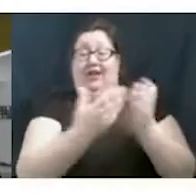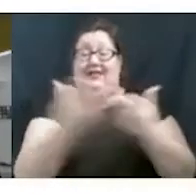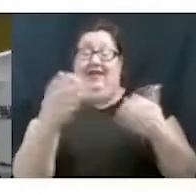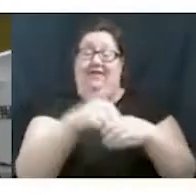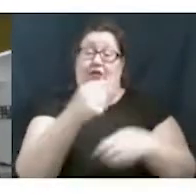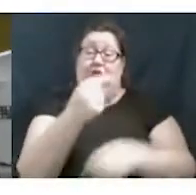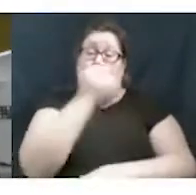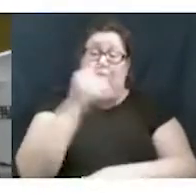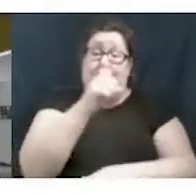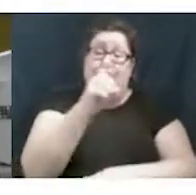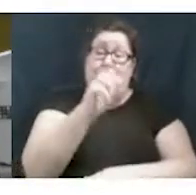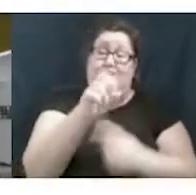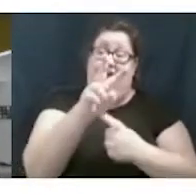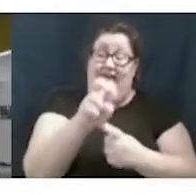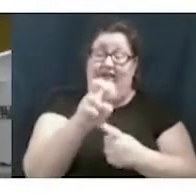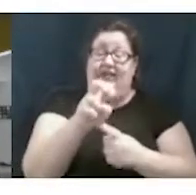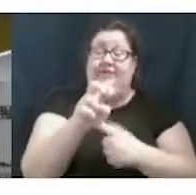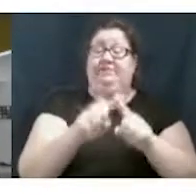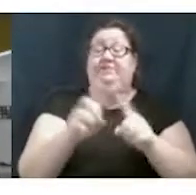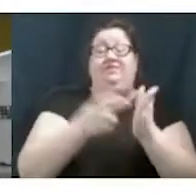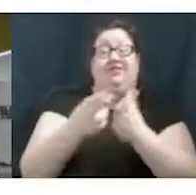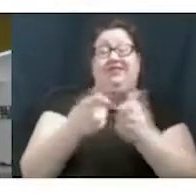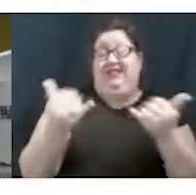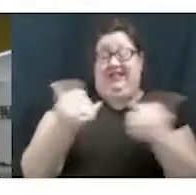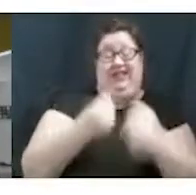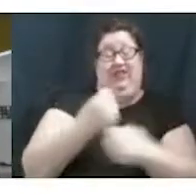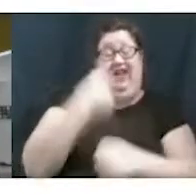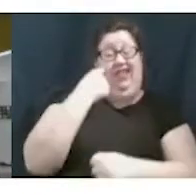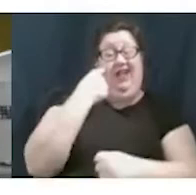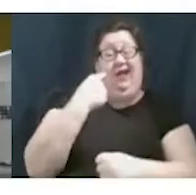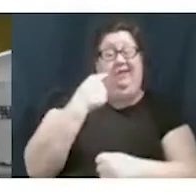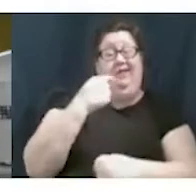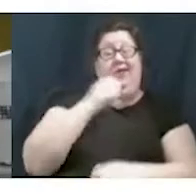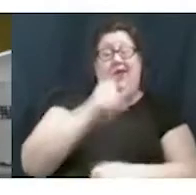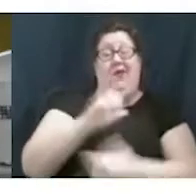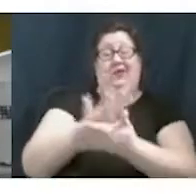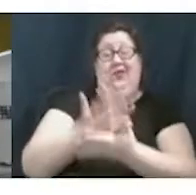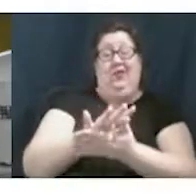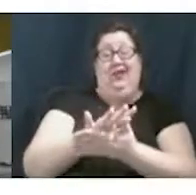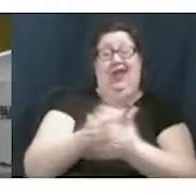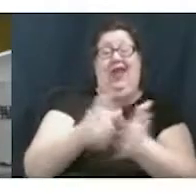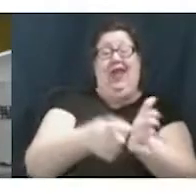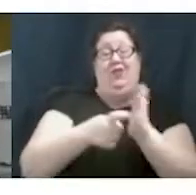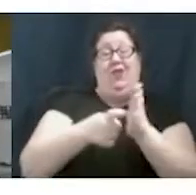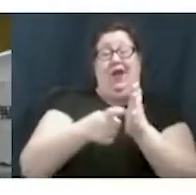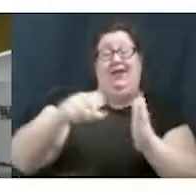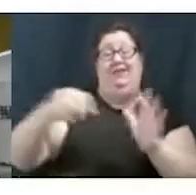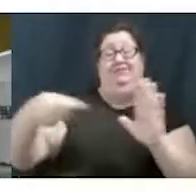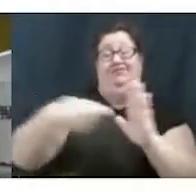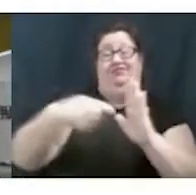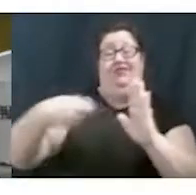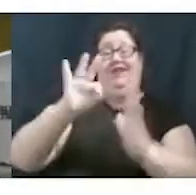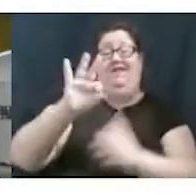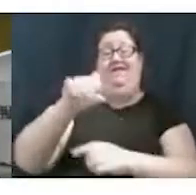honestly, Beth, I think this year I'm going to go old school and require them to get flash drives again. See if I can